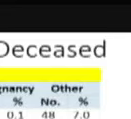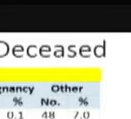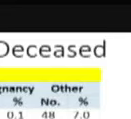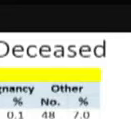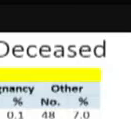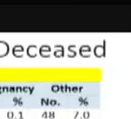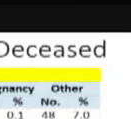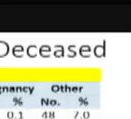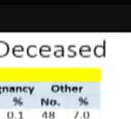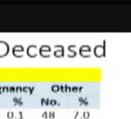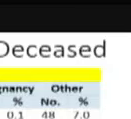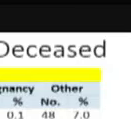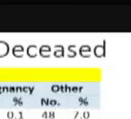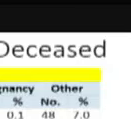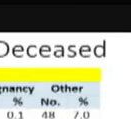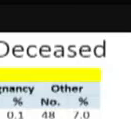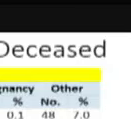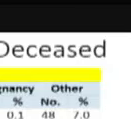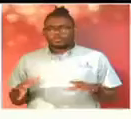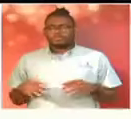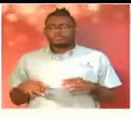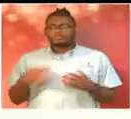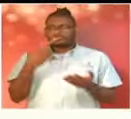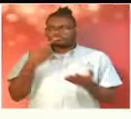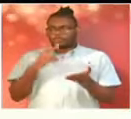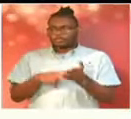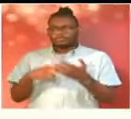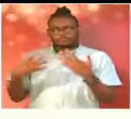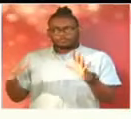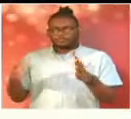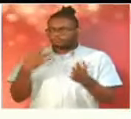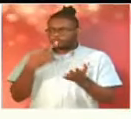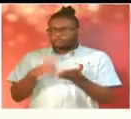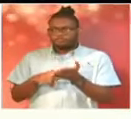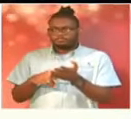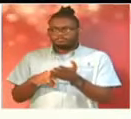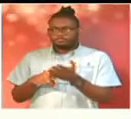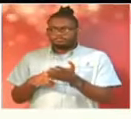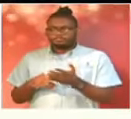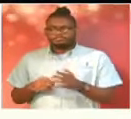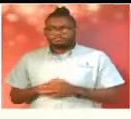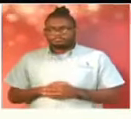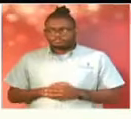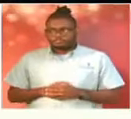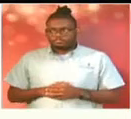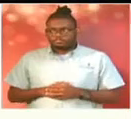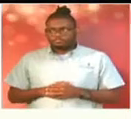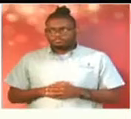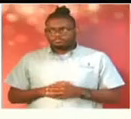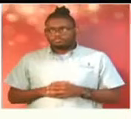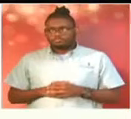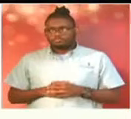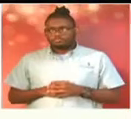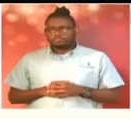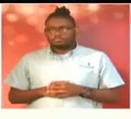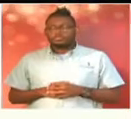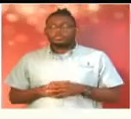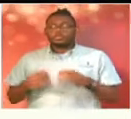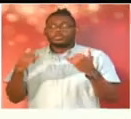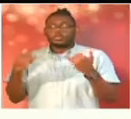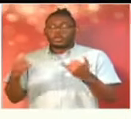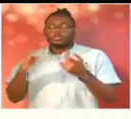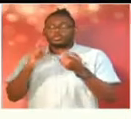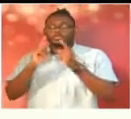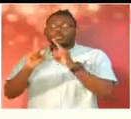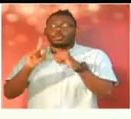end of the epidemiologic update. We just want to make a couple important points. As we speak about the comorbidities, as we